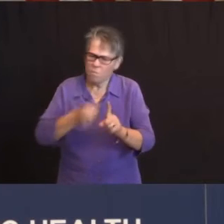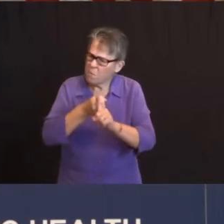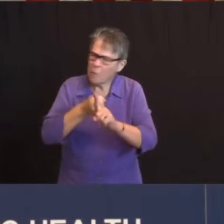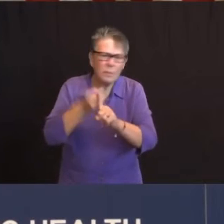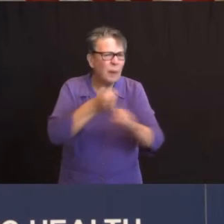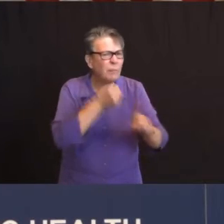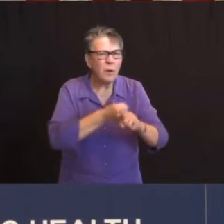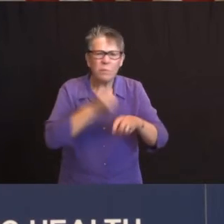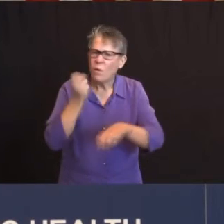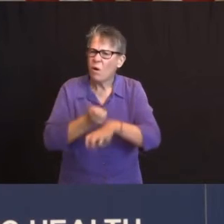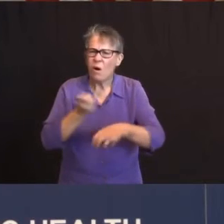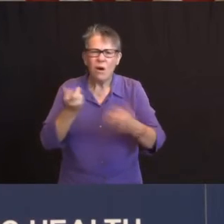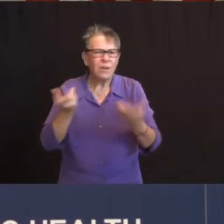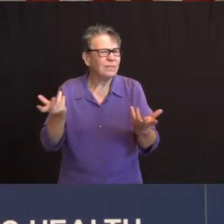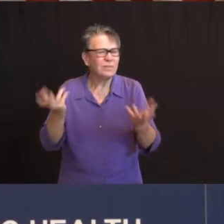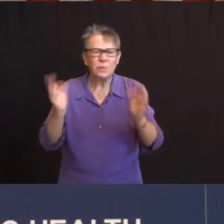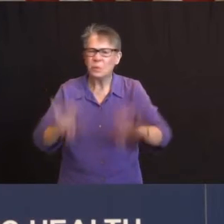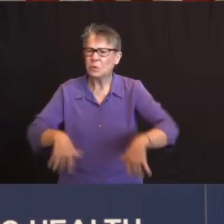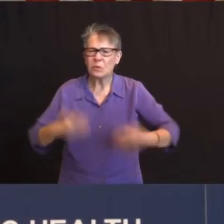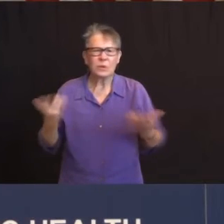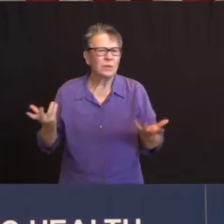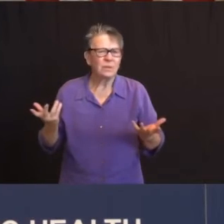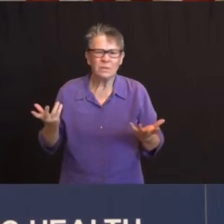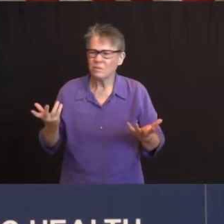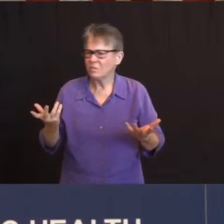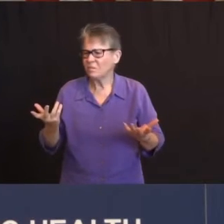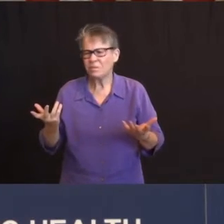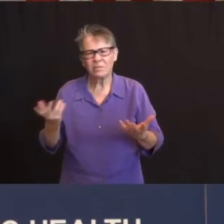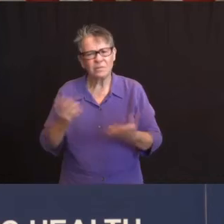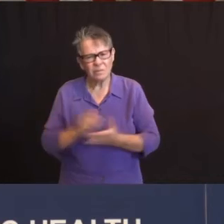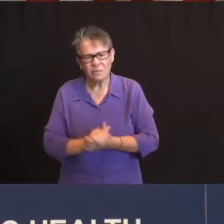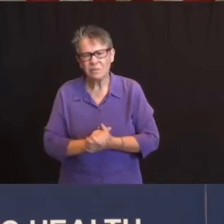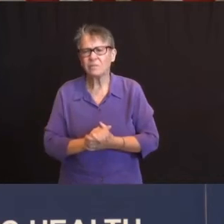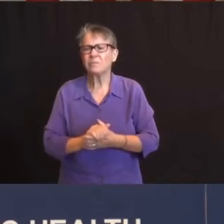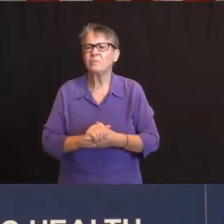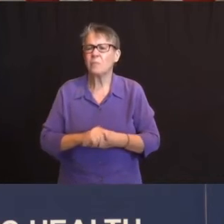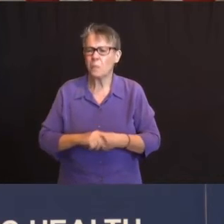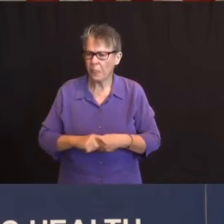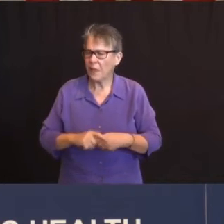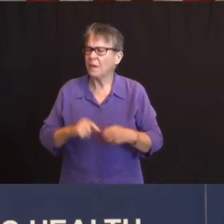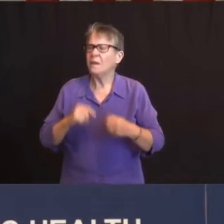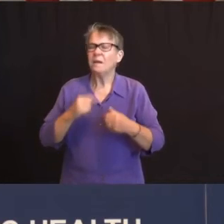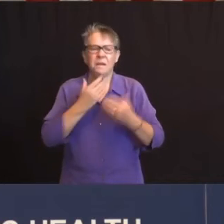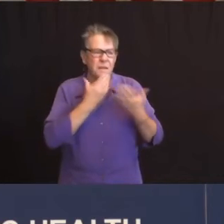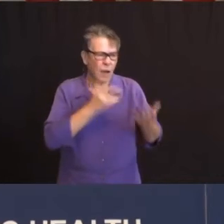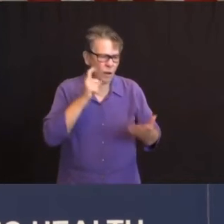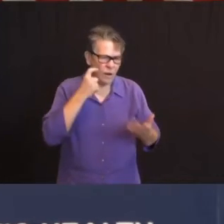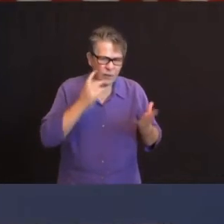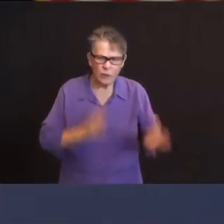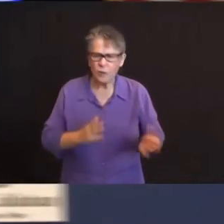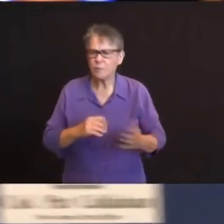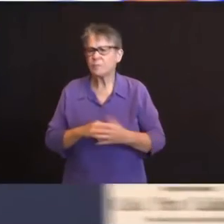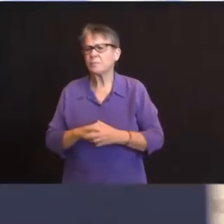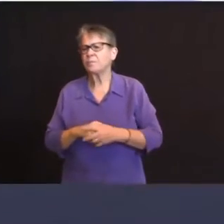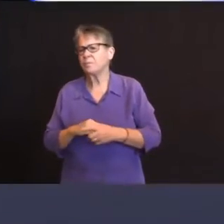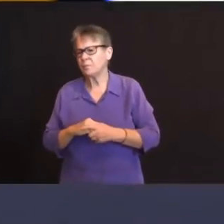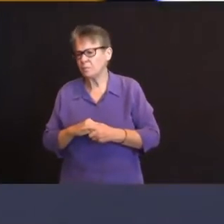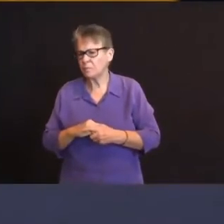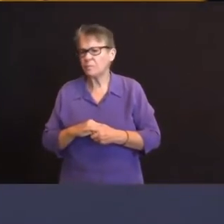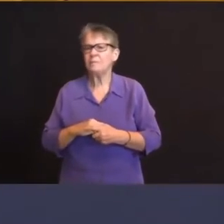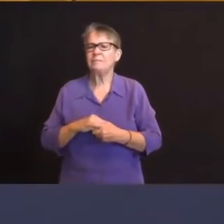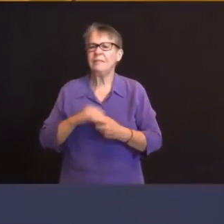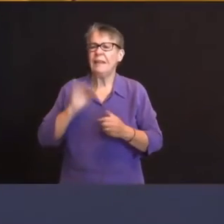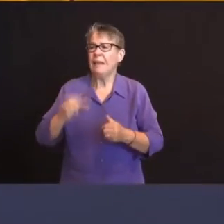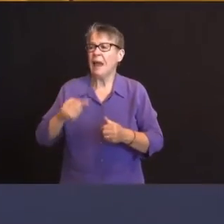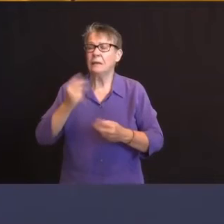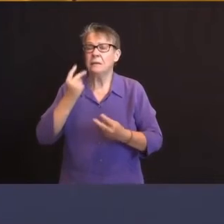you, and once again, thank you for your presence and remarks at Luke's service yesterday. Well, the very least I can do is the